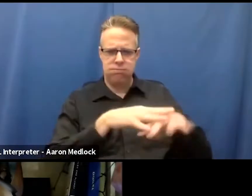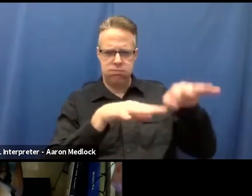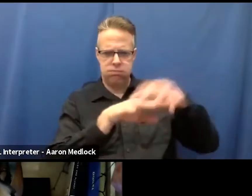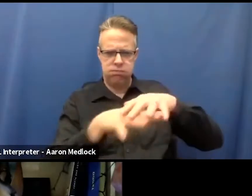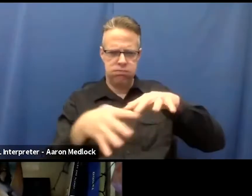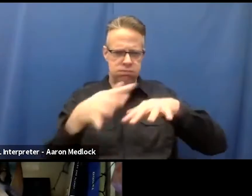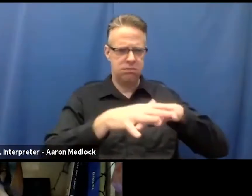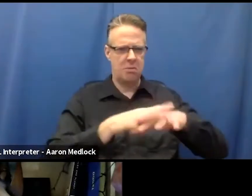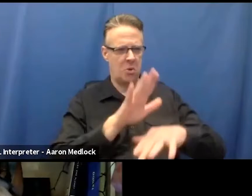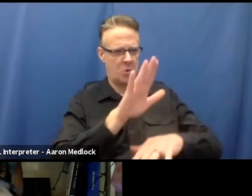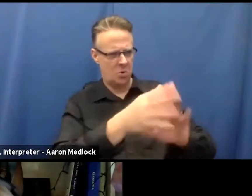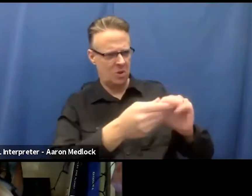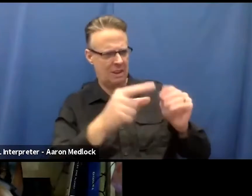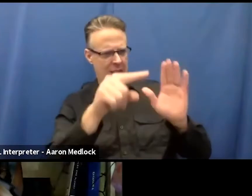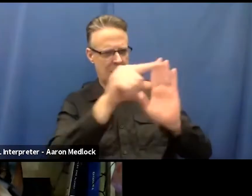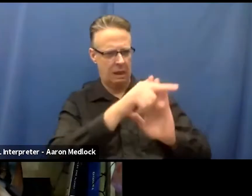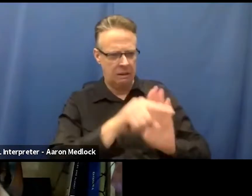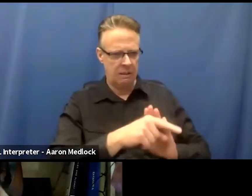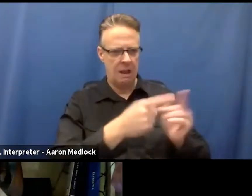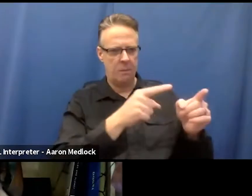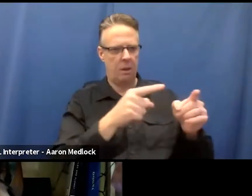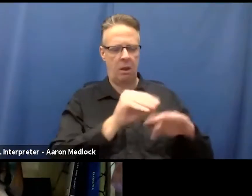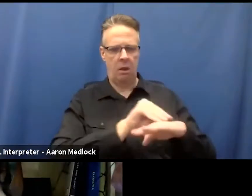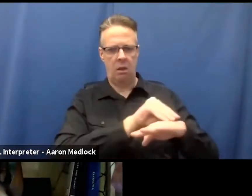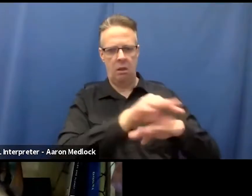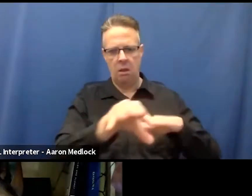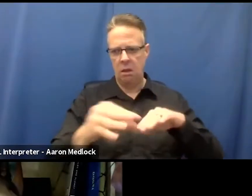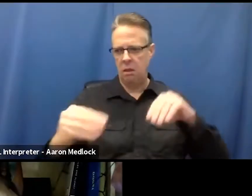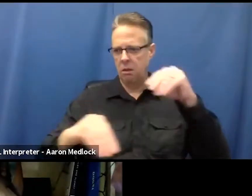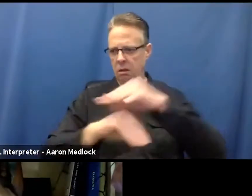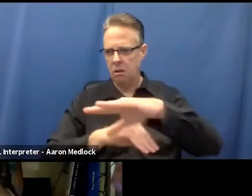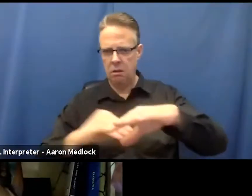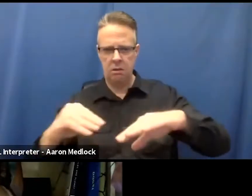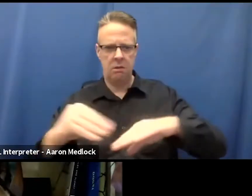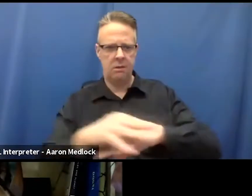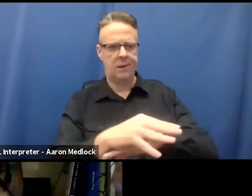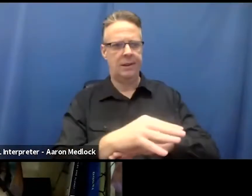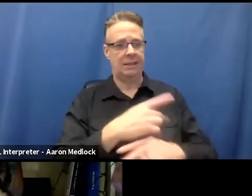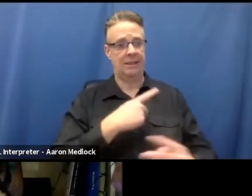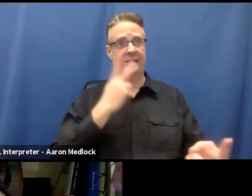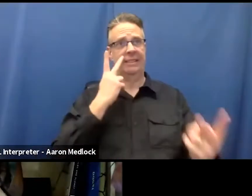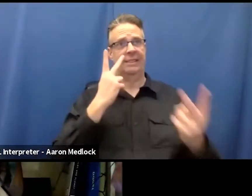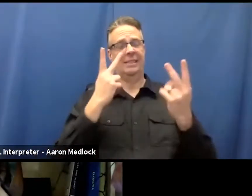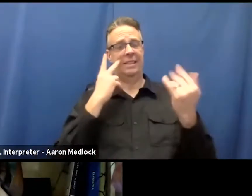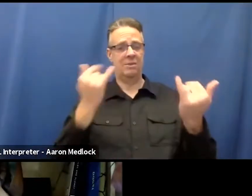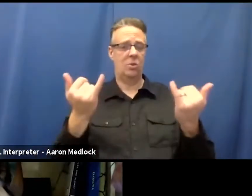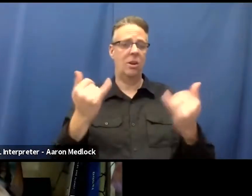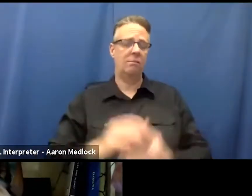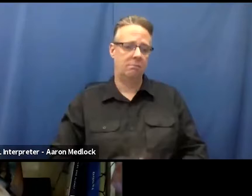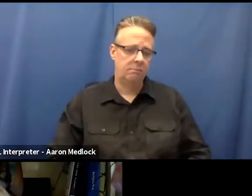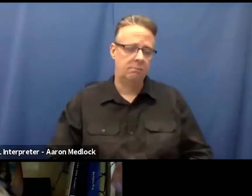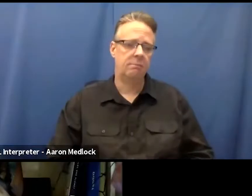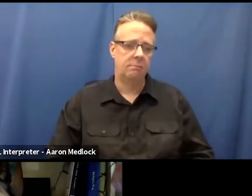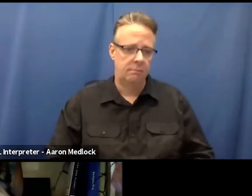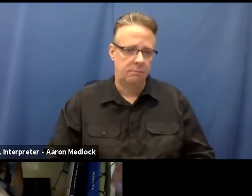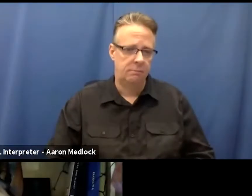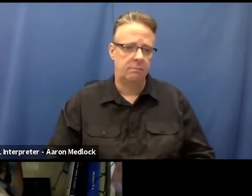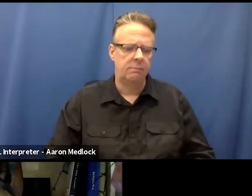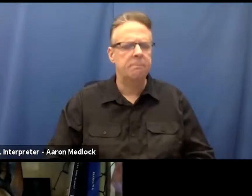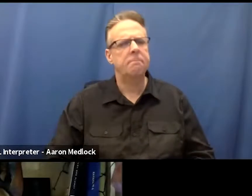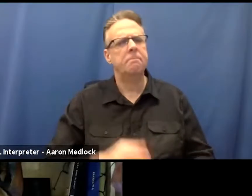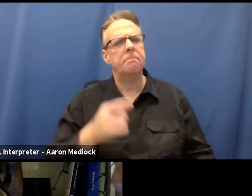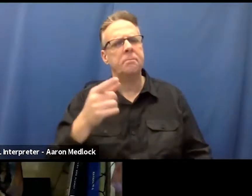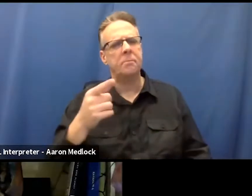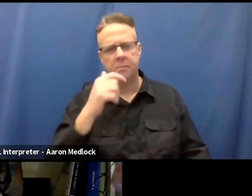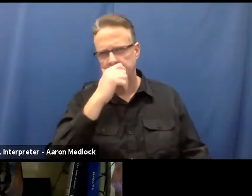intertwining narratives, negative narratives that contribute to what we're seeing today. I wondered if you want